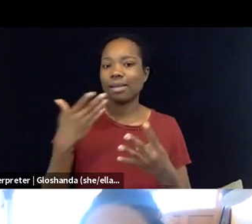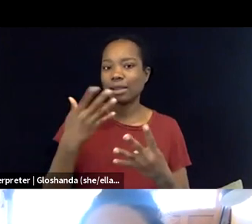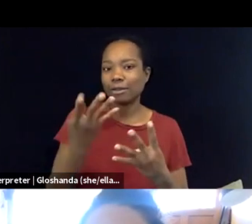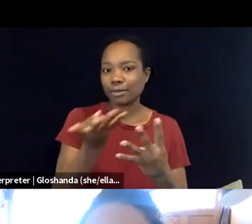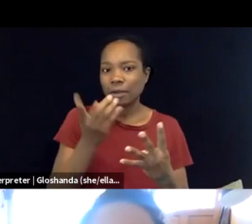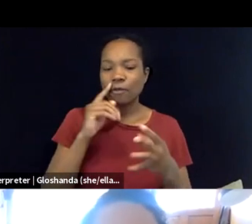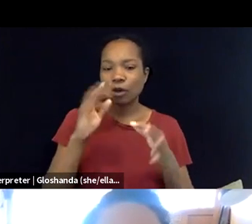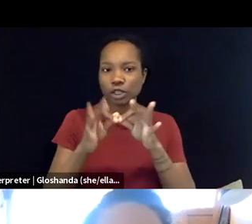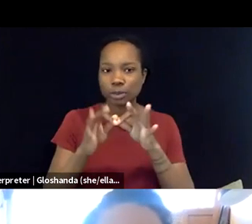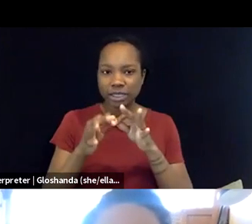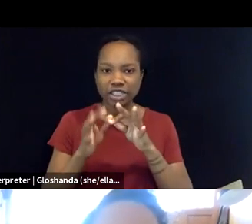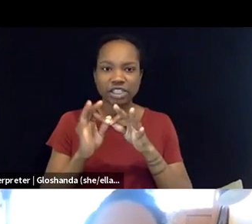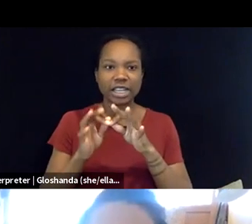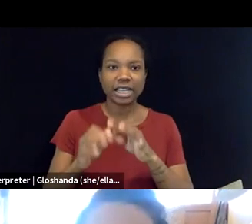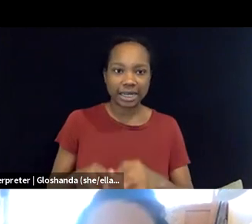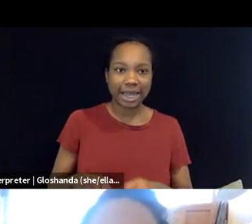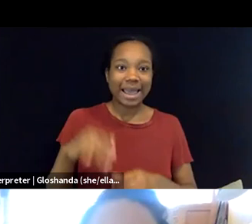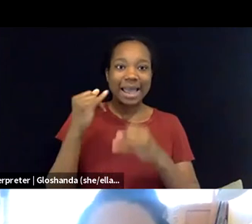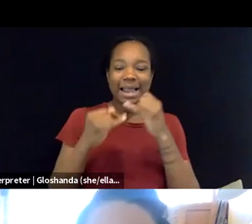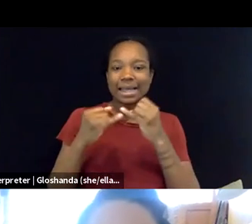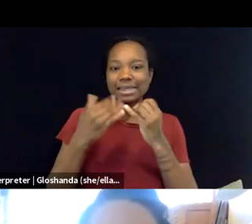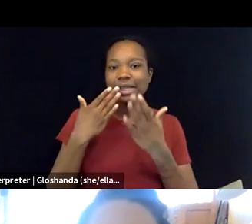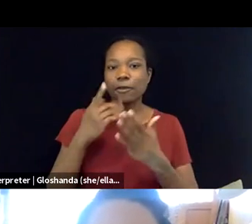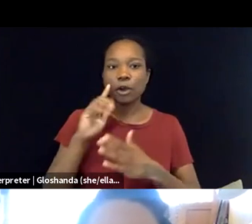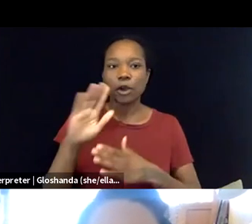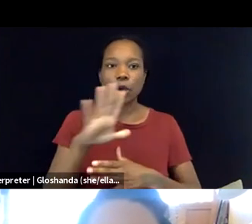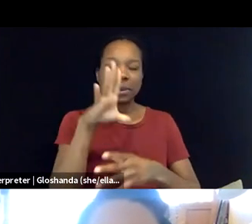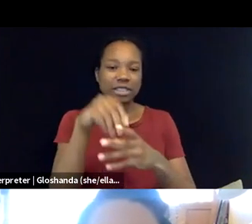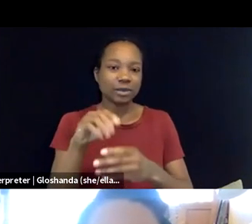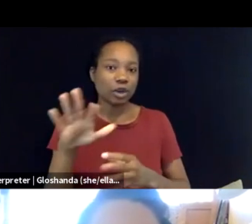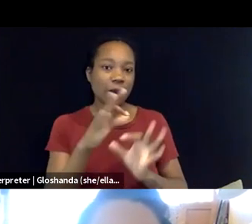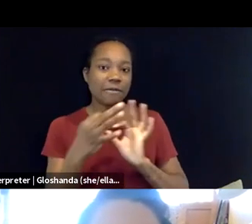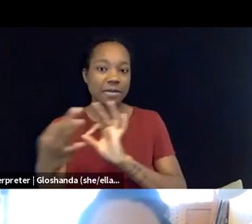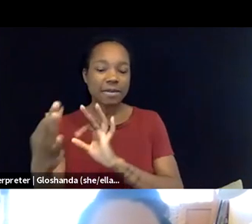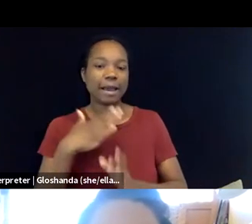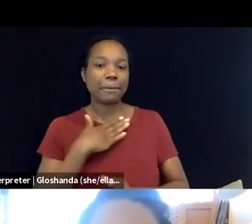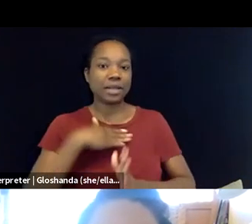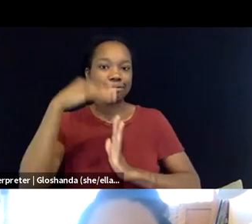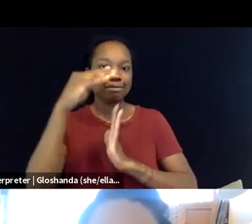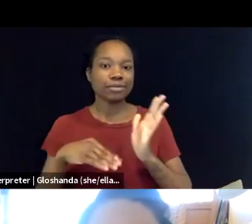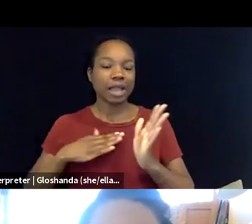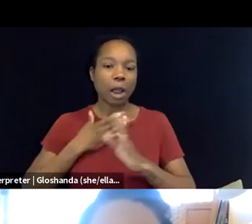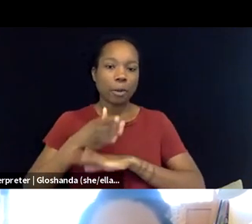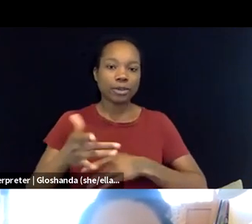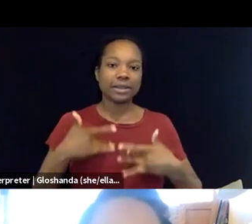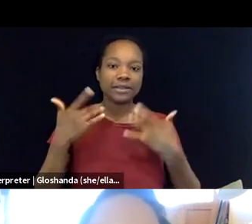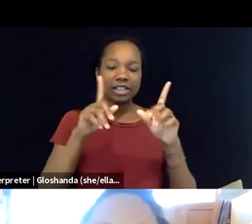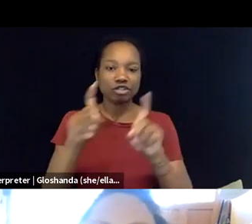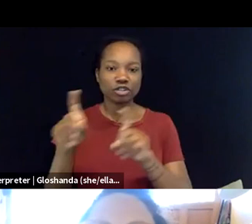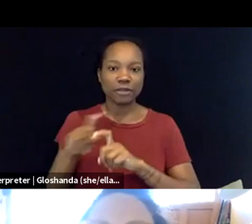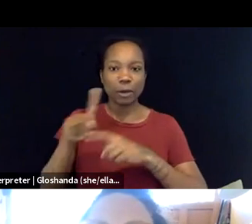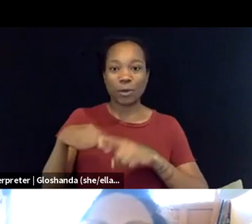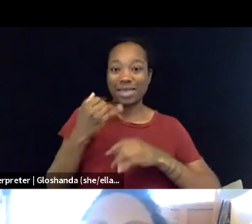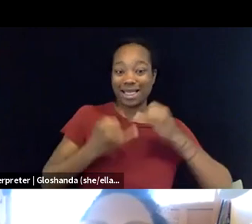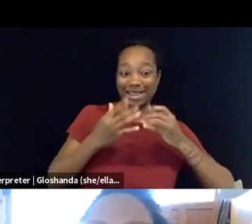lastly, your participation and feedback. So please be sure to complete our post-event survey after the last convening session you